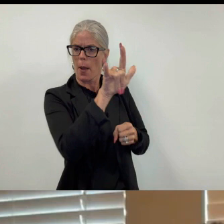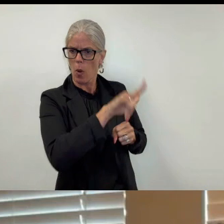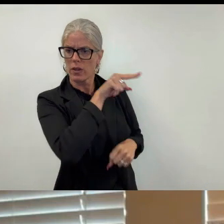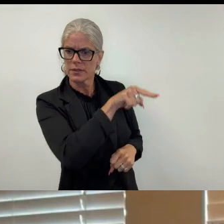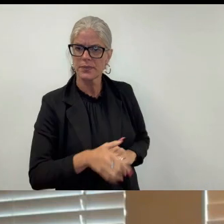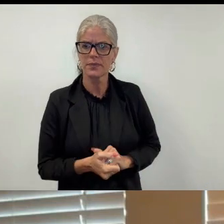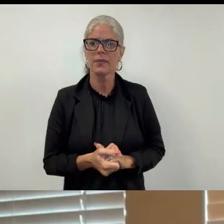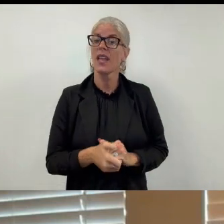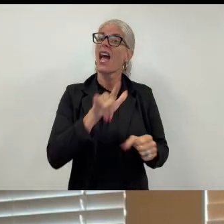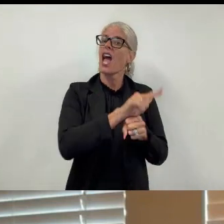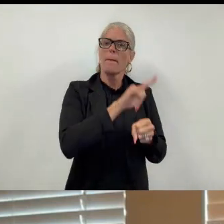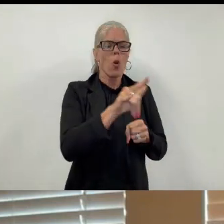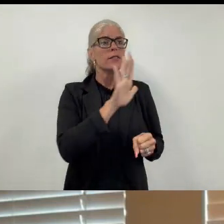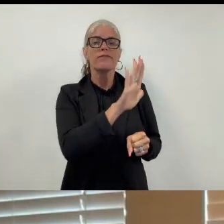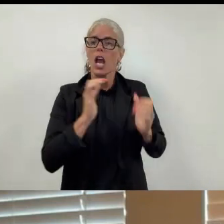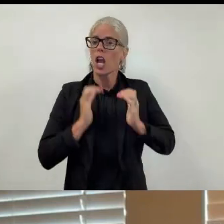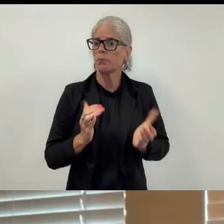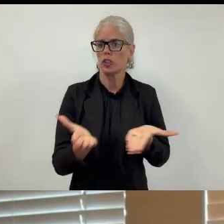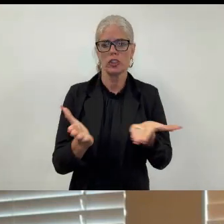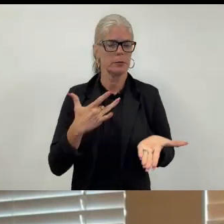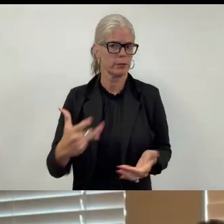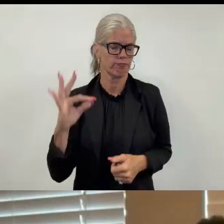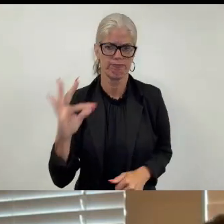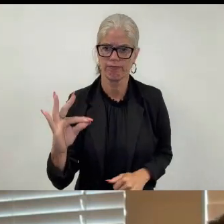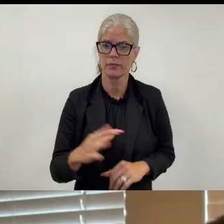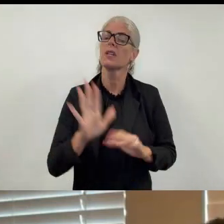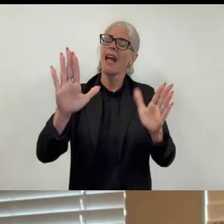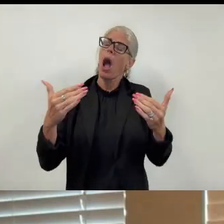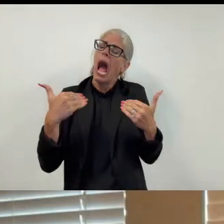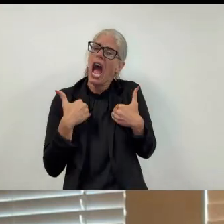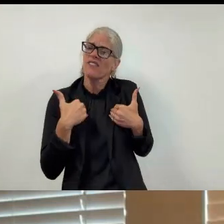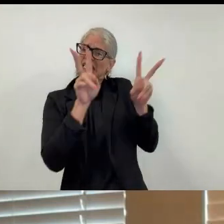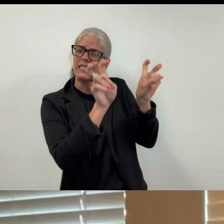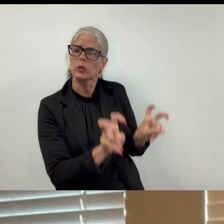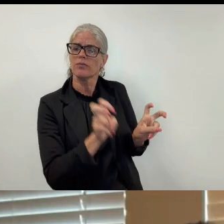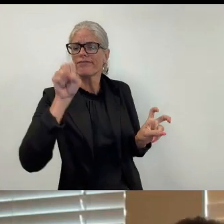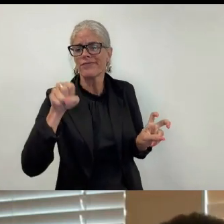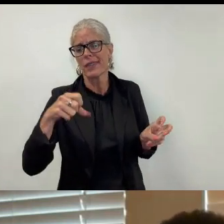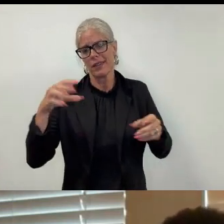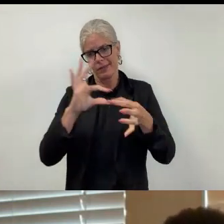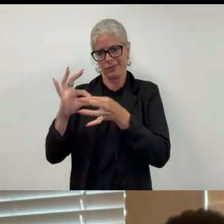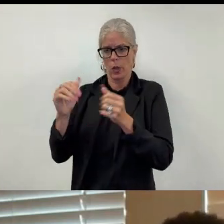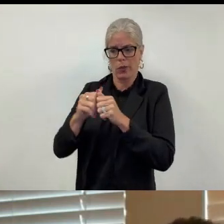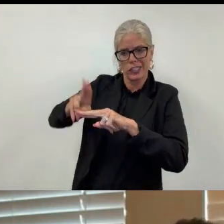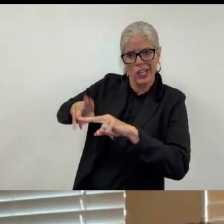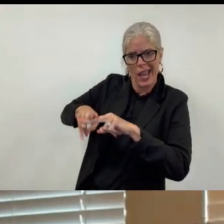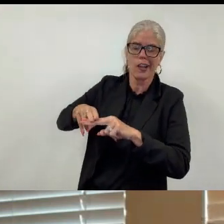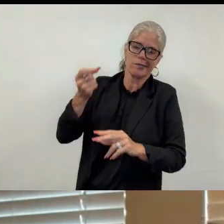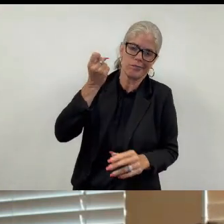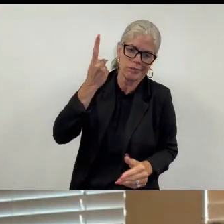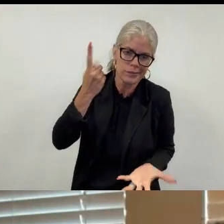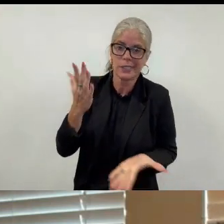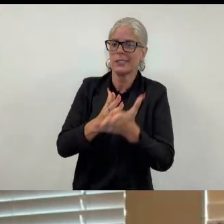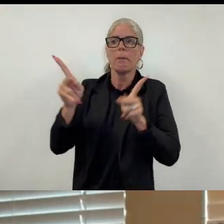more accessible avenues to receive customer service. Now, granted, I've had many issues with my